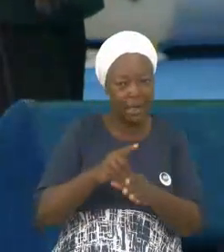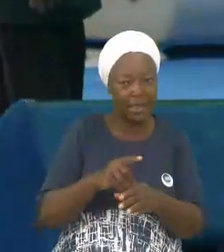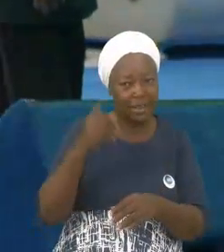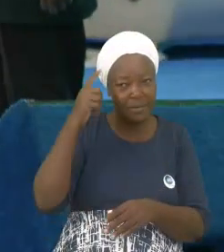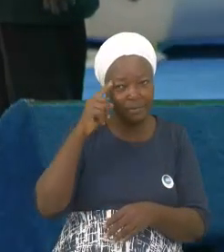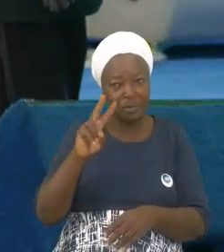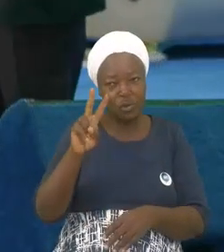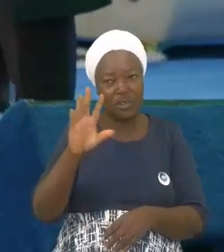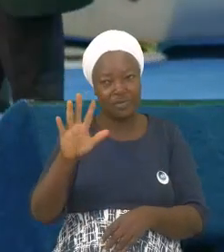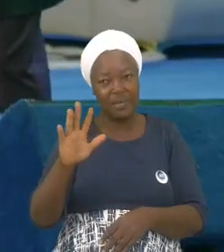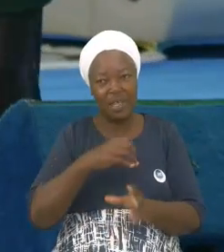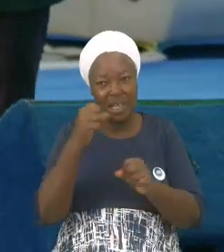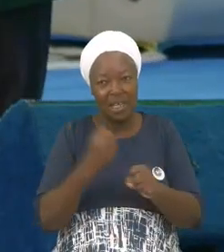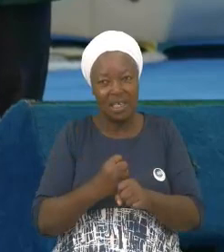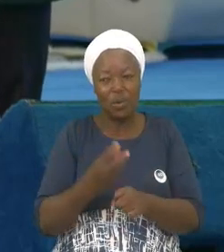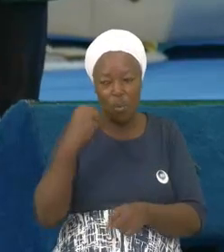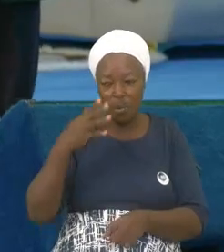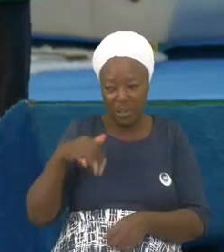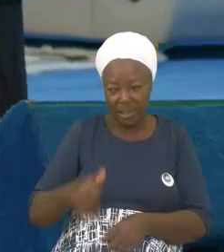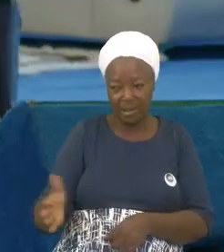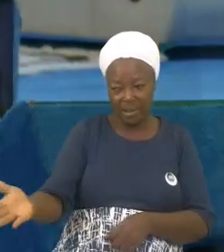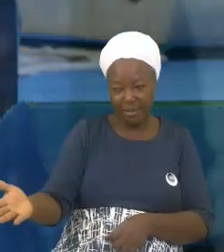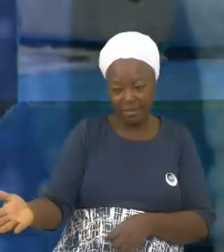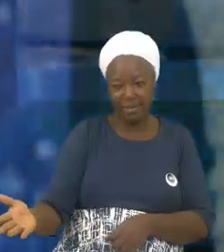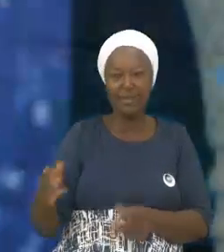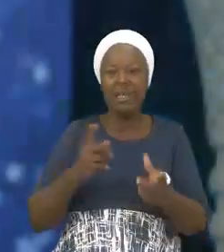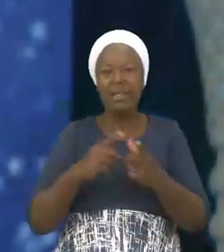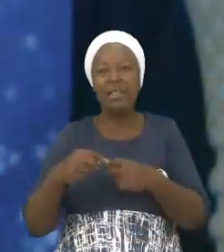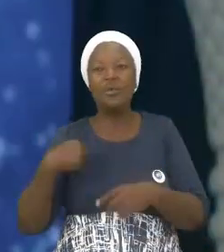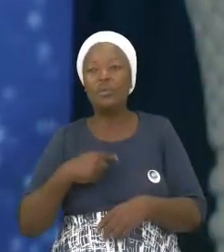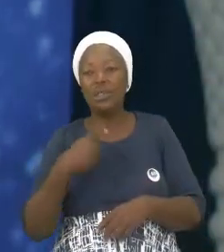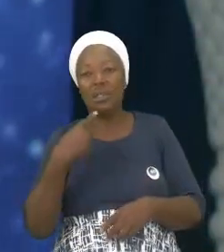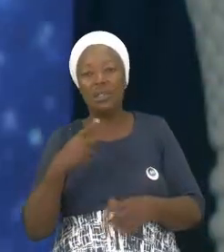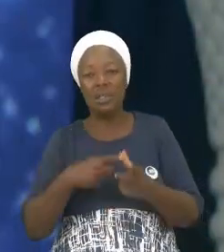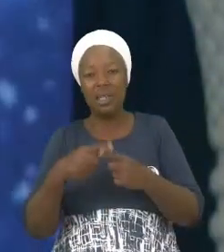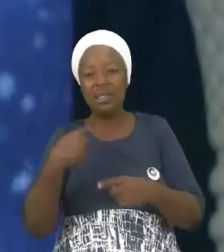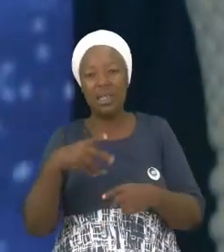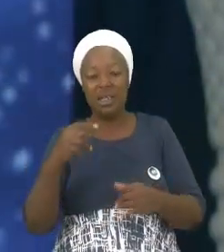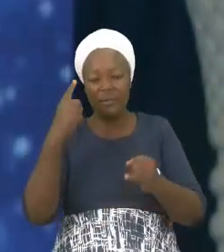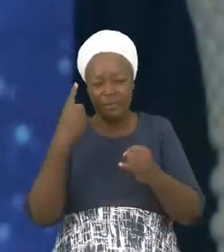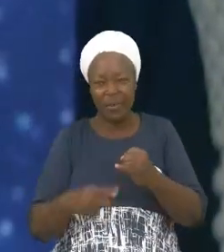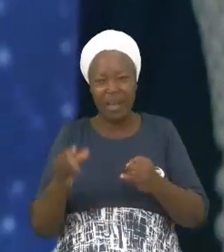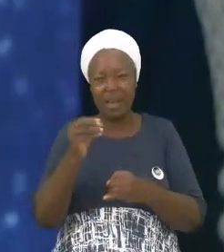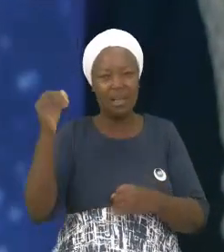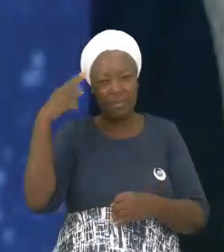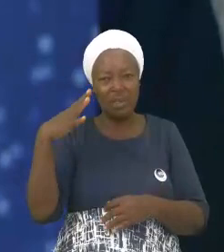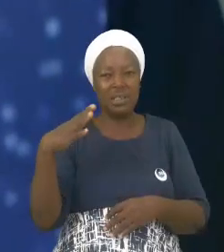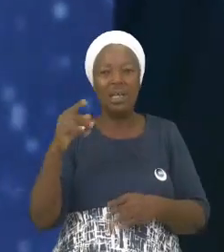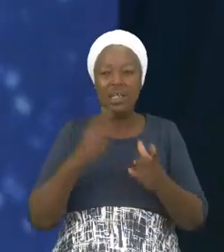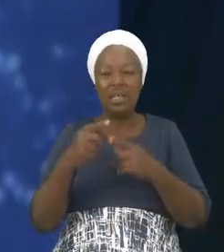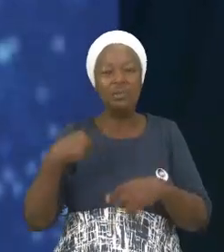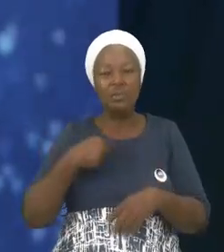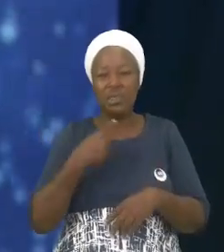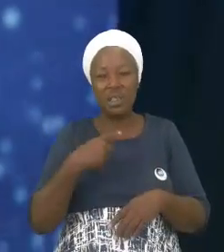was still there. And we then said the final grace, and we said the meeting is